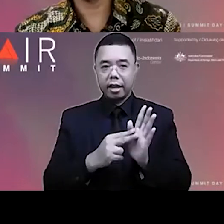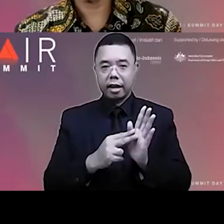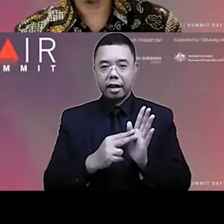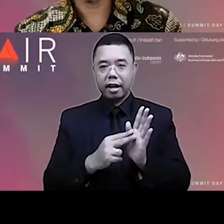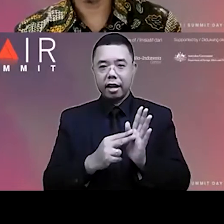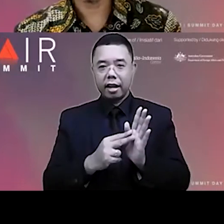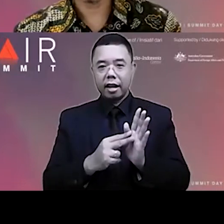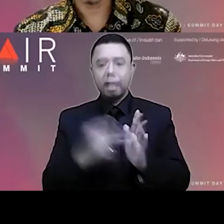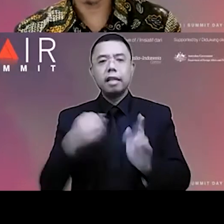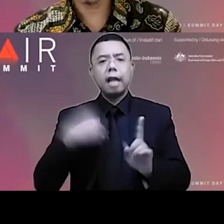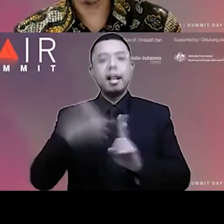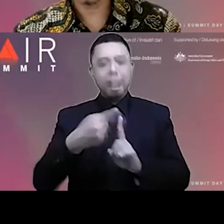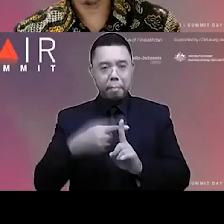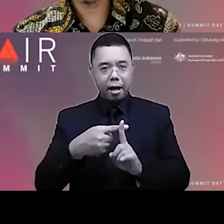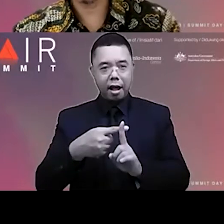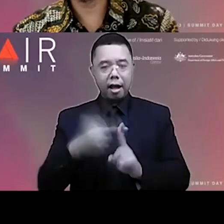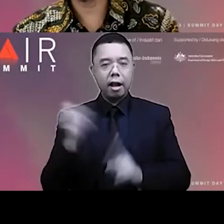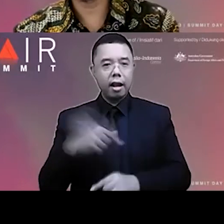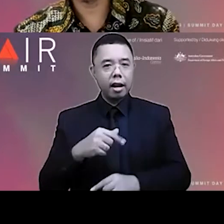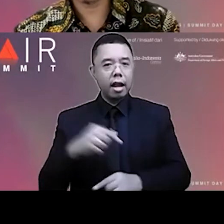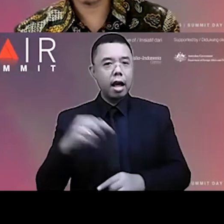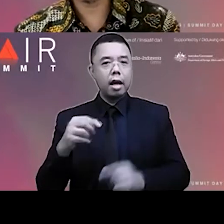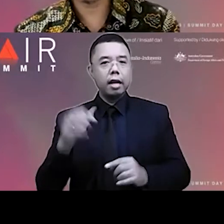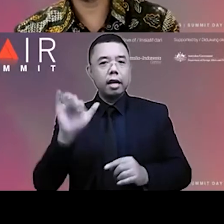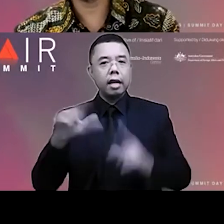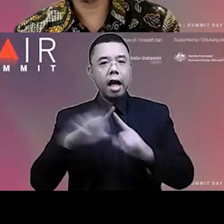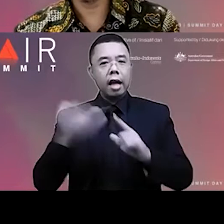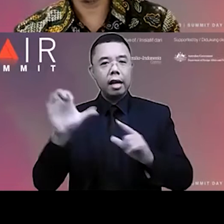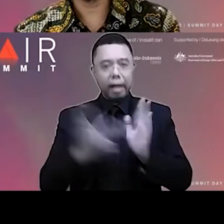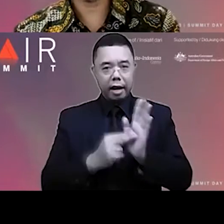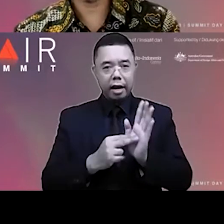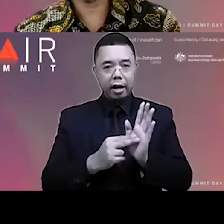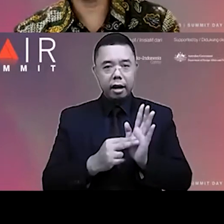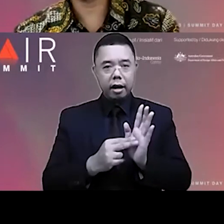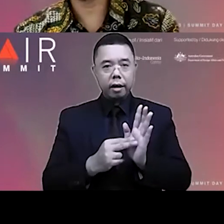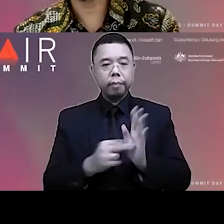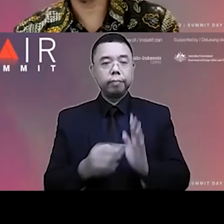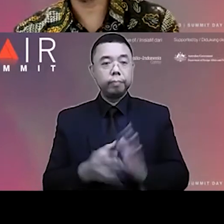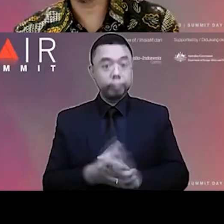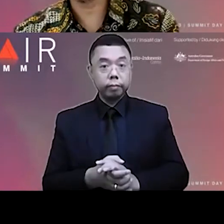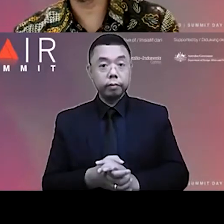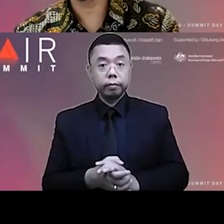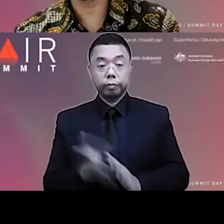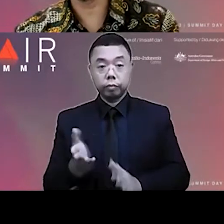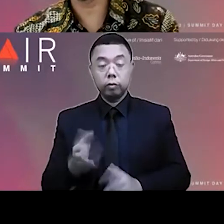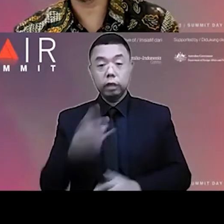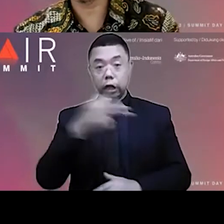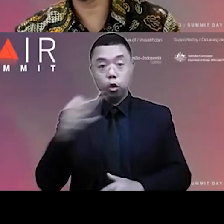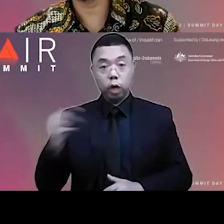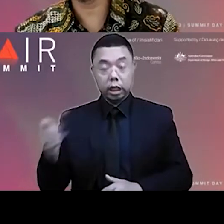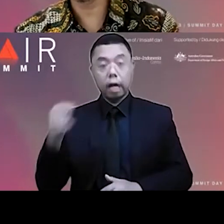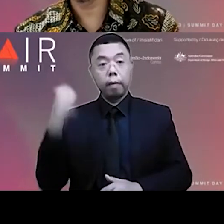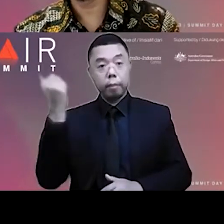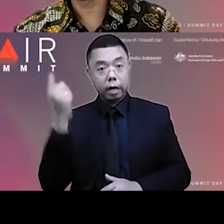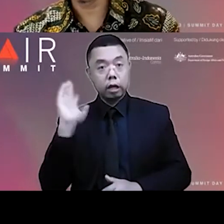Indonesia, the government at the central is mostly giving like guidance. So it is up